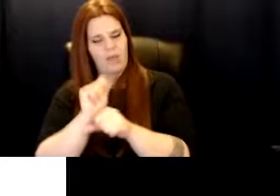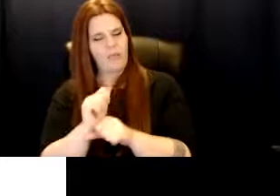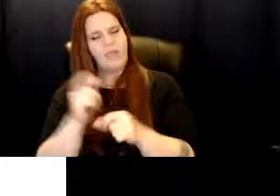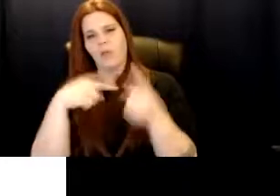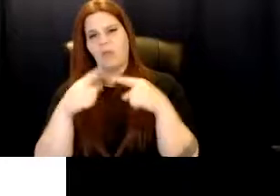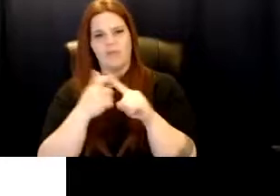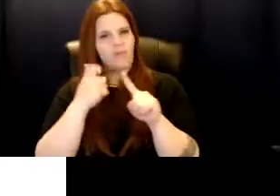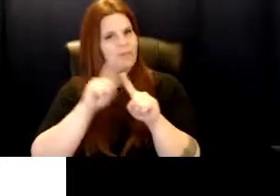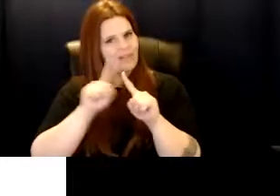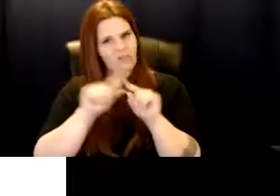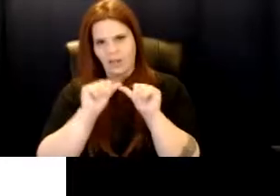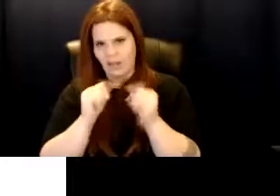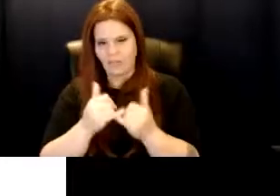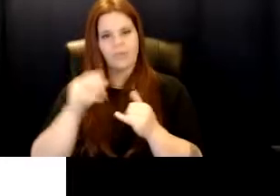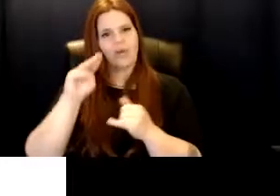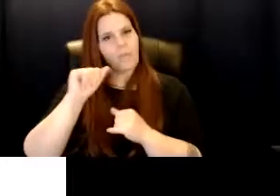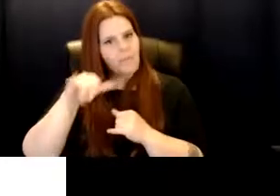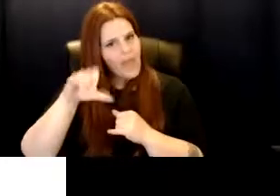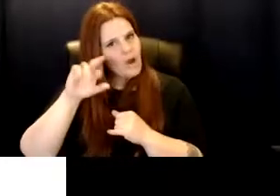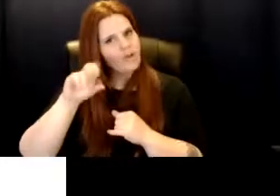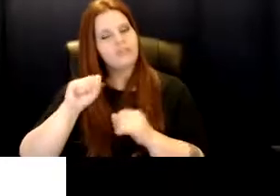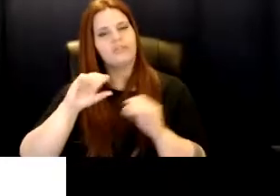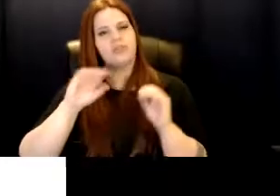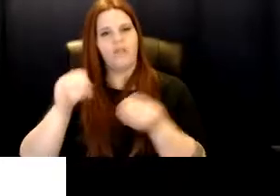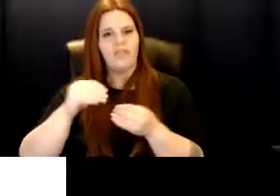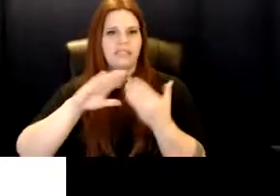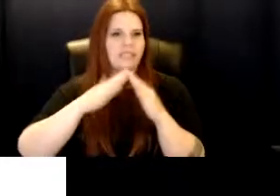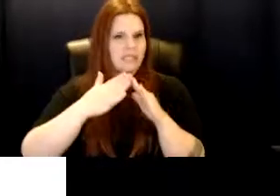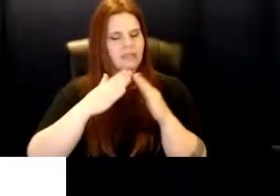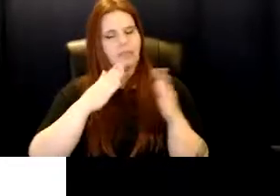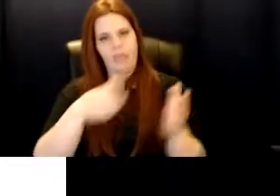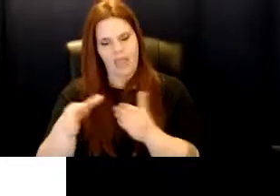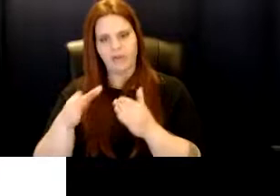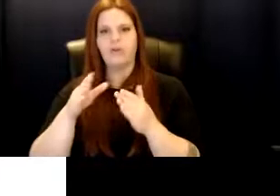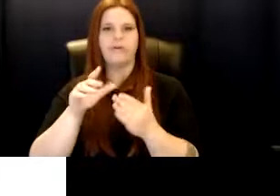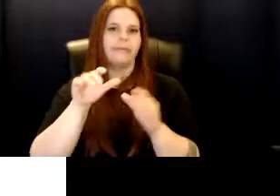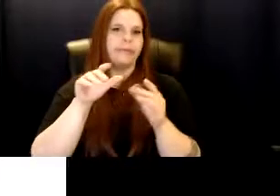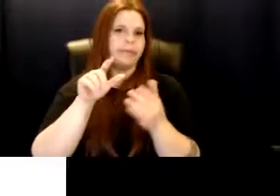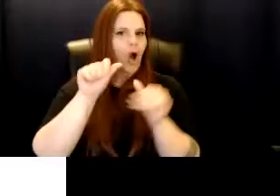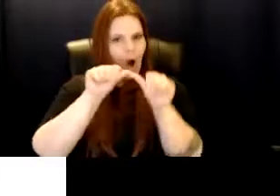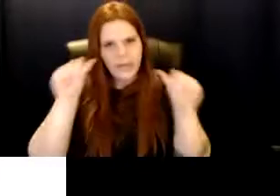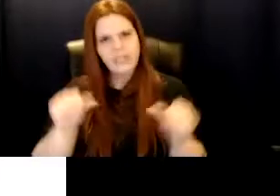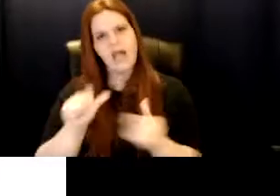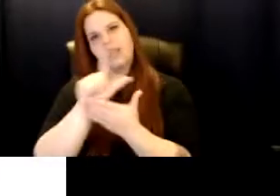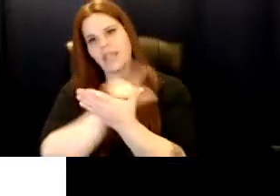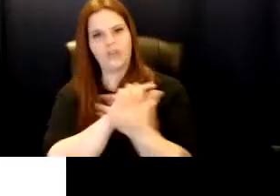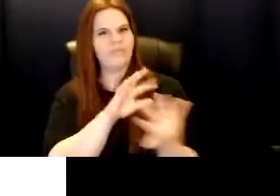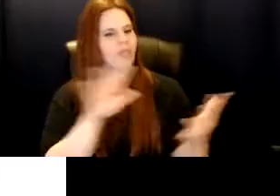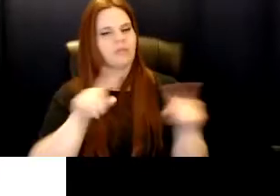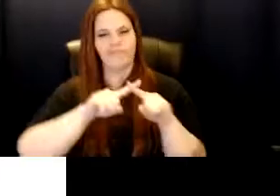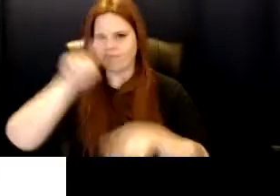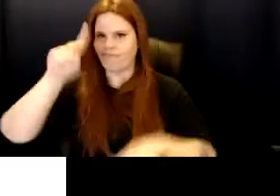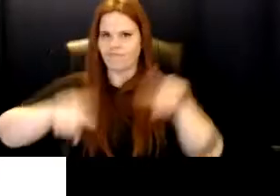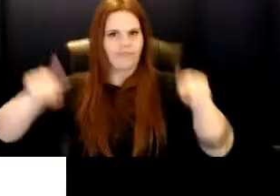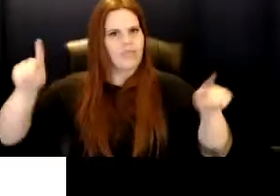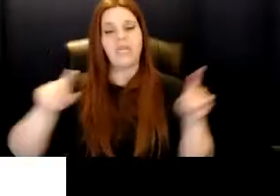agencies, the mayor's office, the city planner, the architect, the legal. They were all over the place,